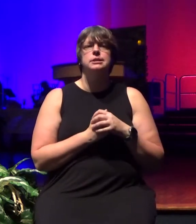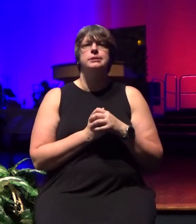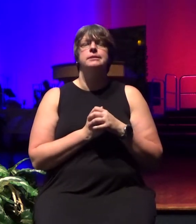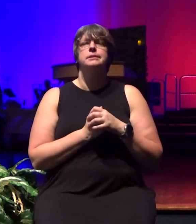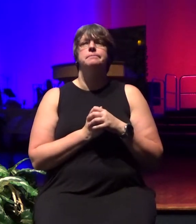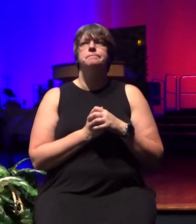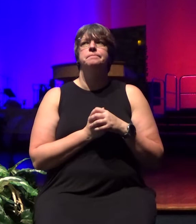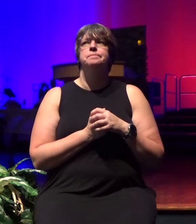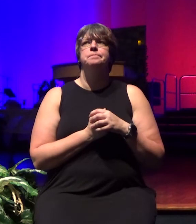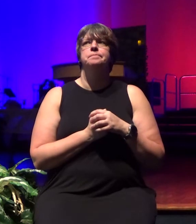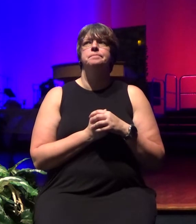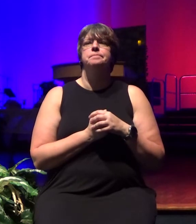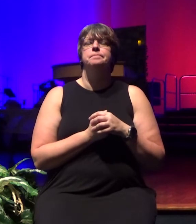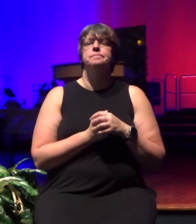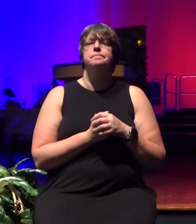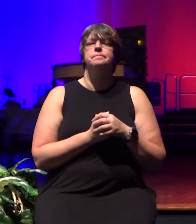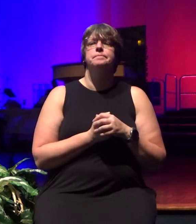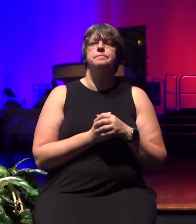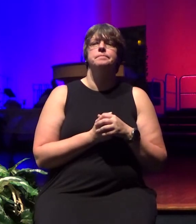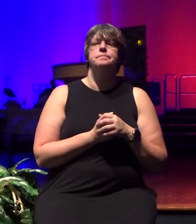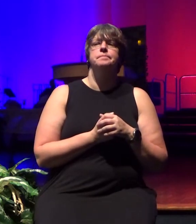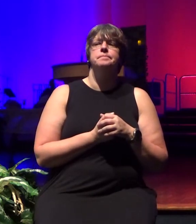Let's have a prayer.